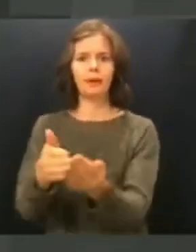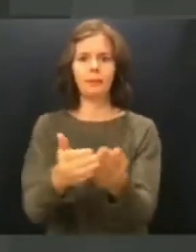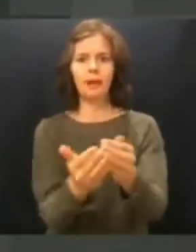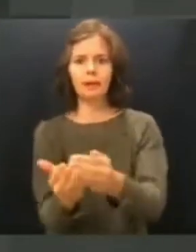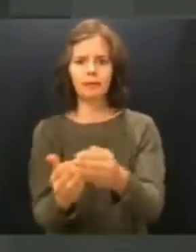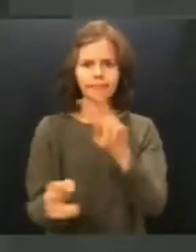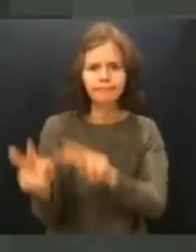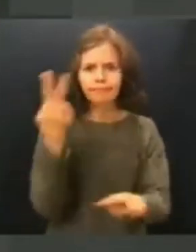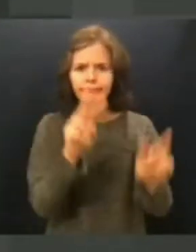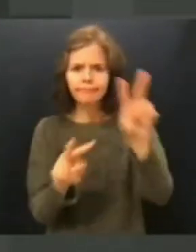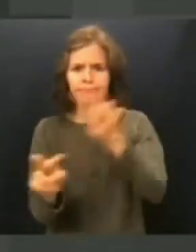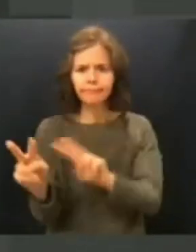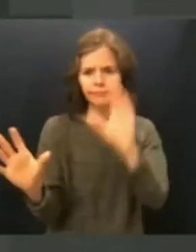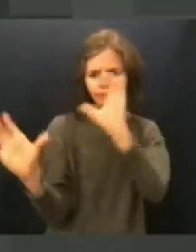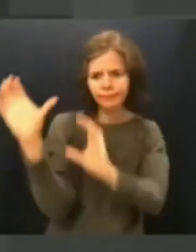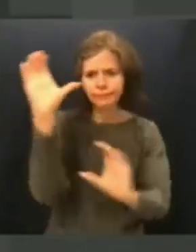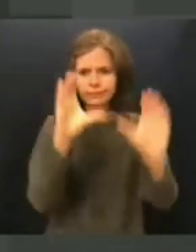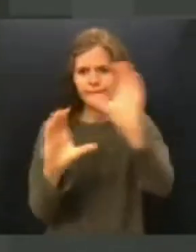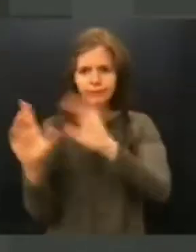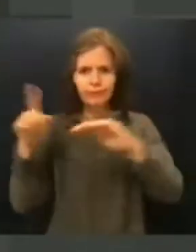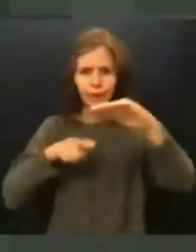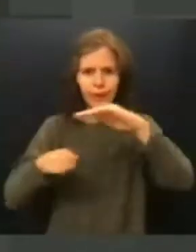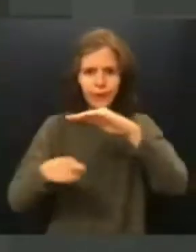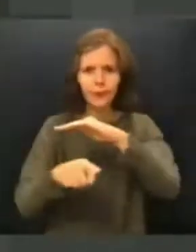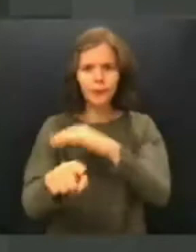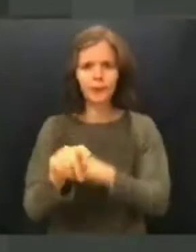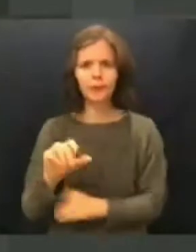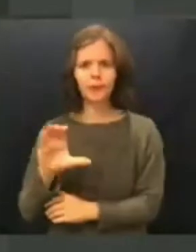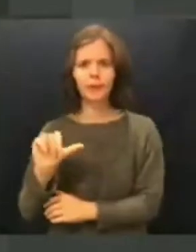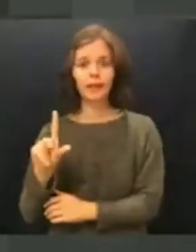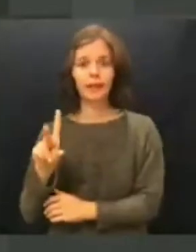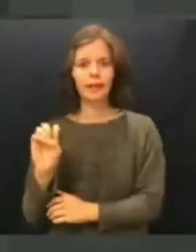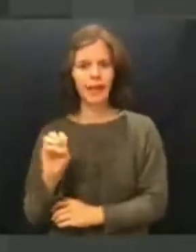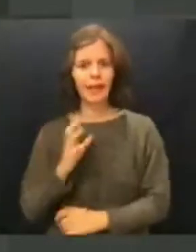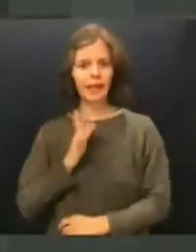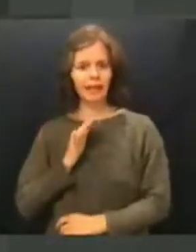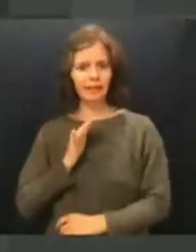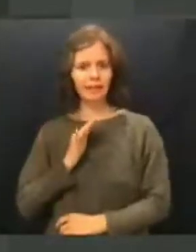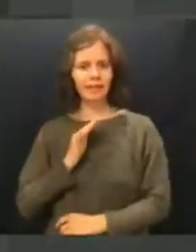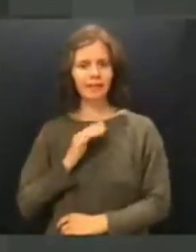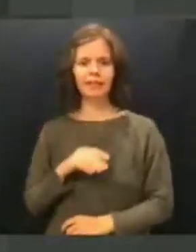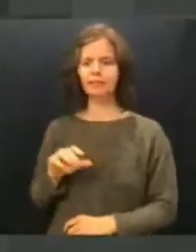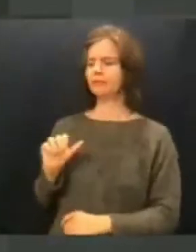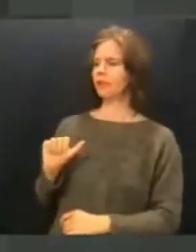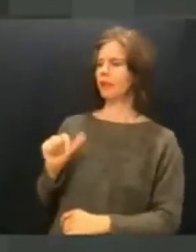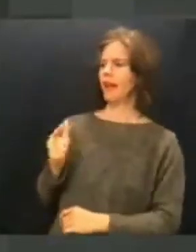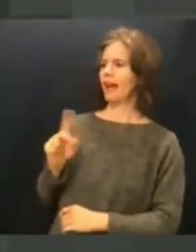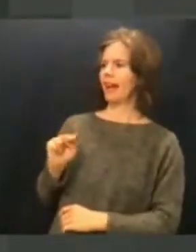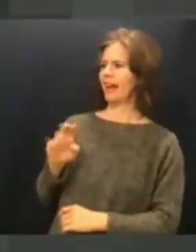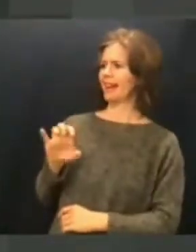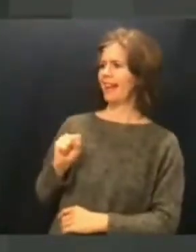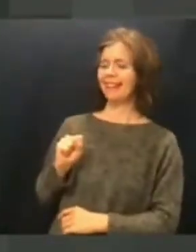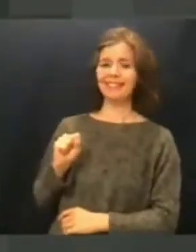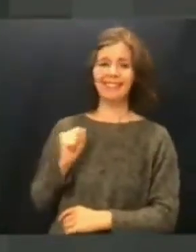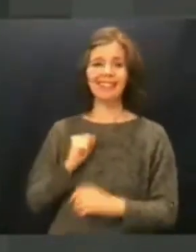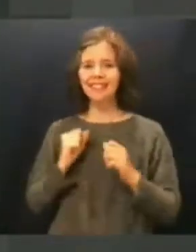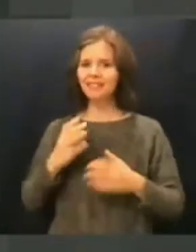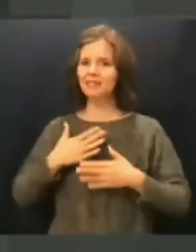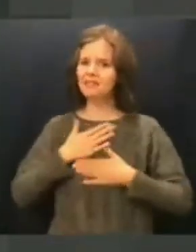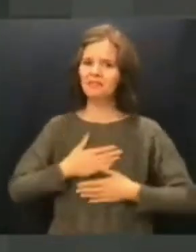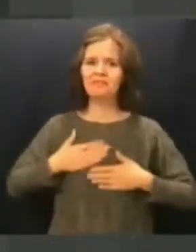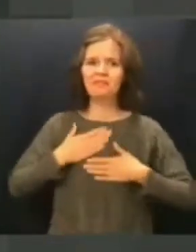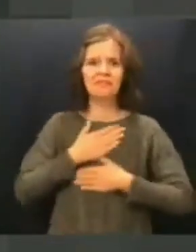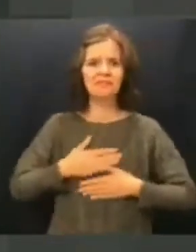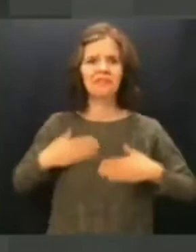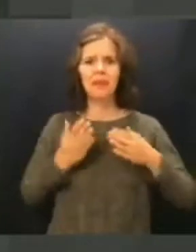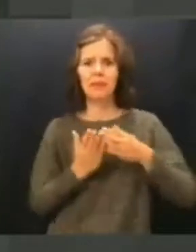used to. Yeah, we were playtesting, and then one of the devs like, look at this, it's so fun, and all of us just started to go with the boat